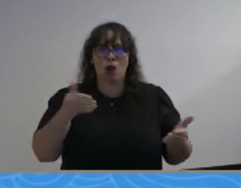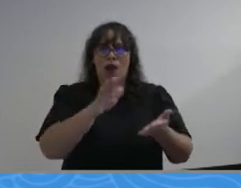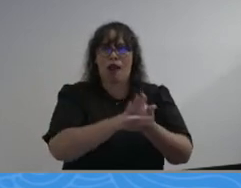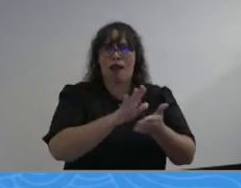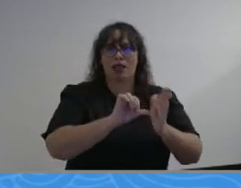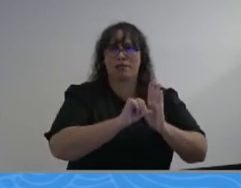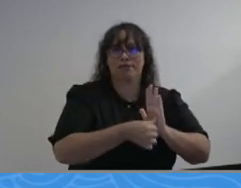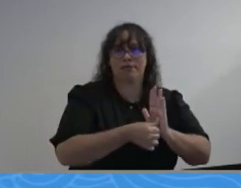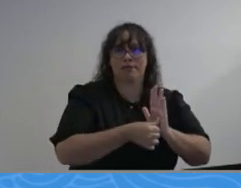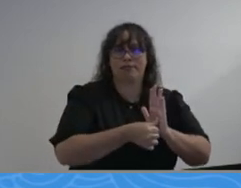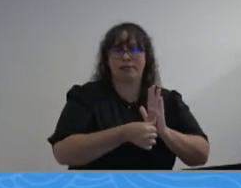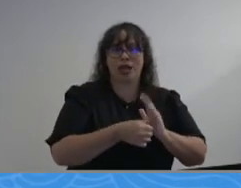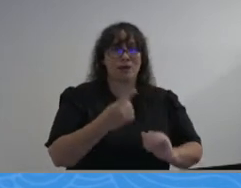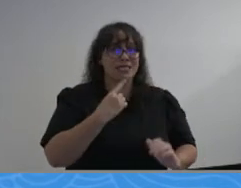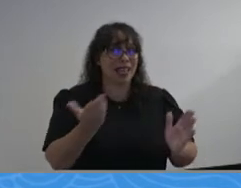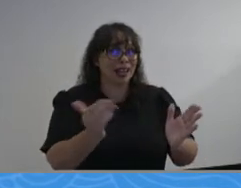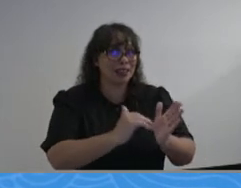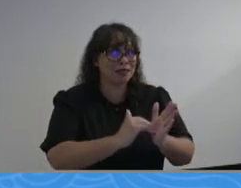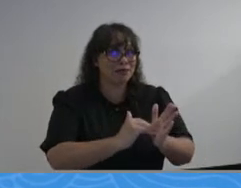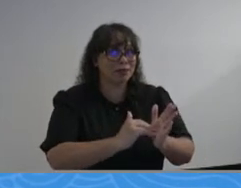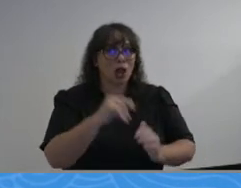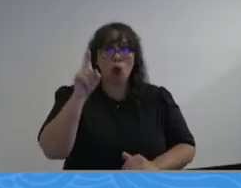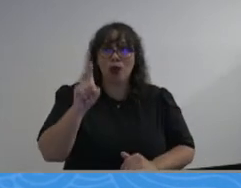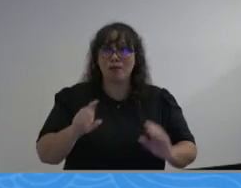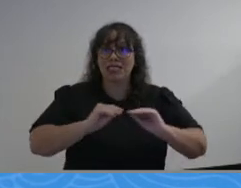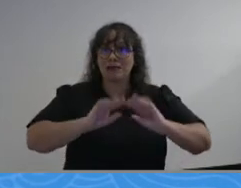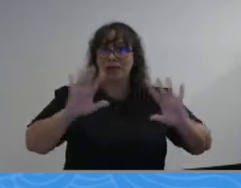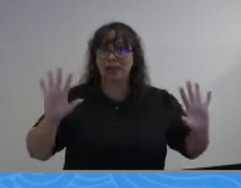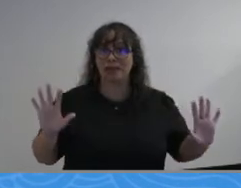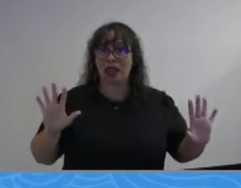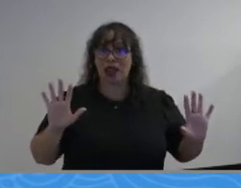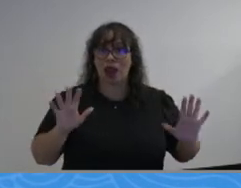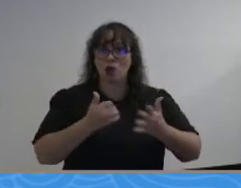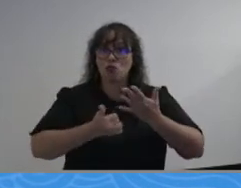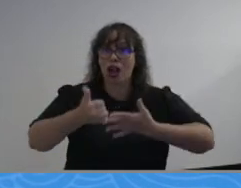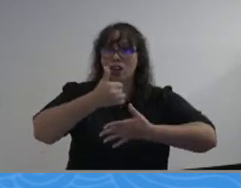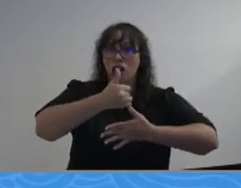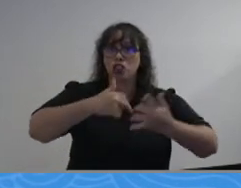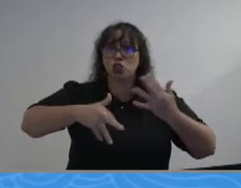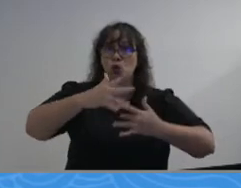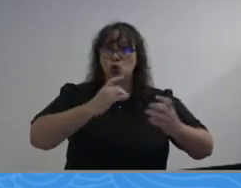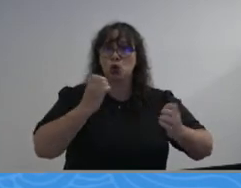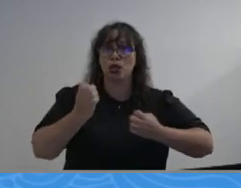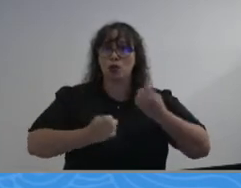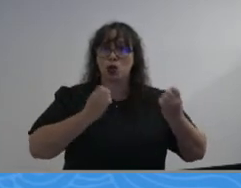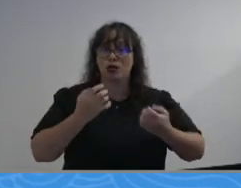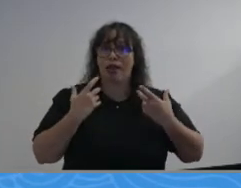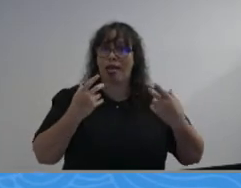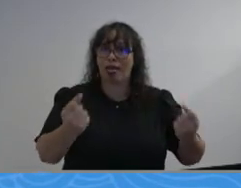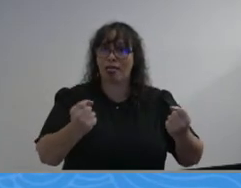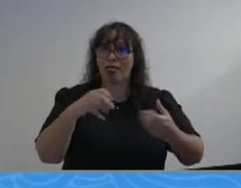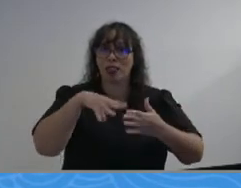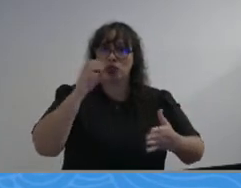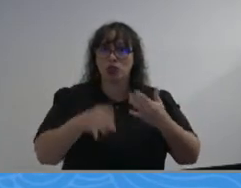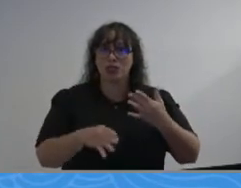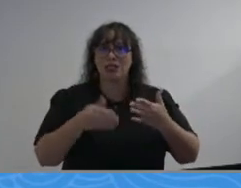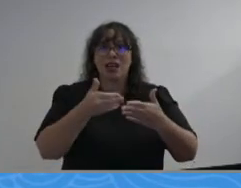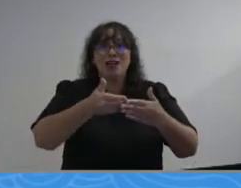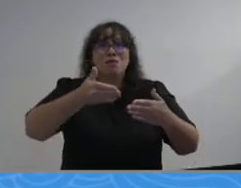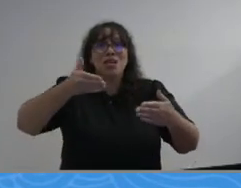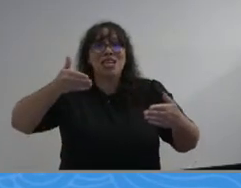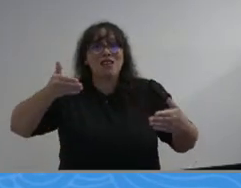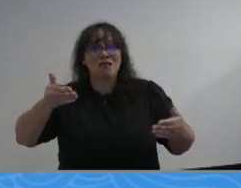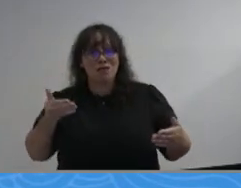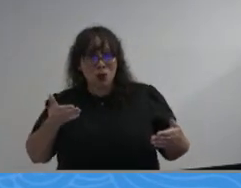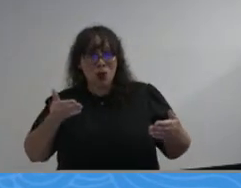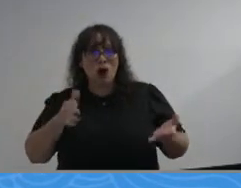emphasis. Let me say that again. We must be clear and we must prioritize the social, emotional health and well-being of our students before we